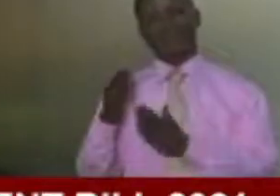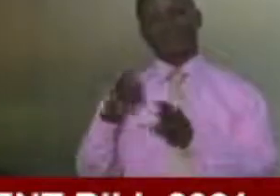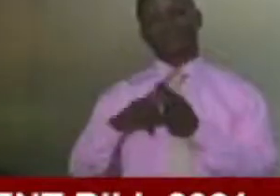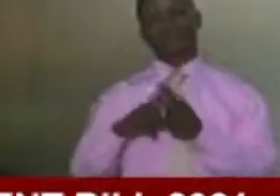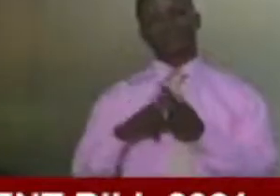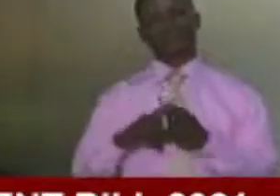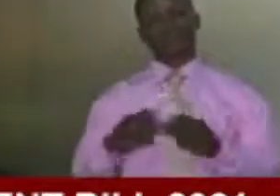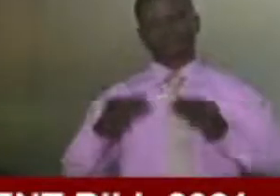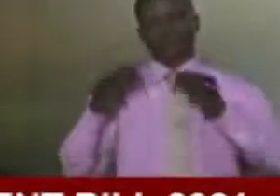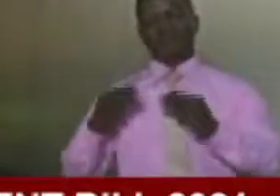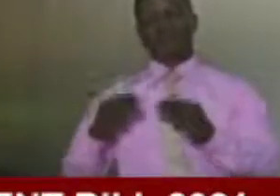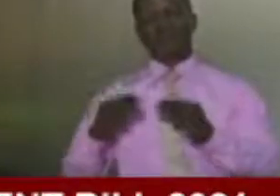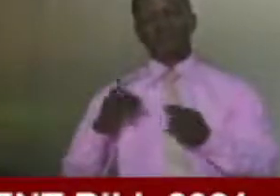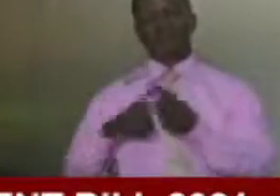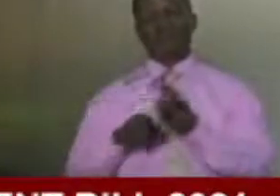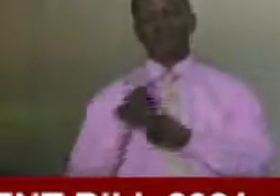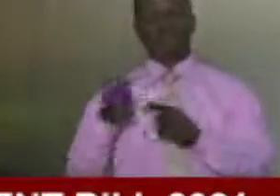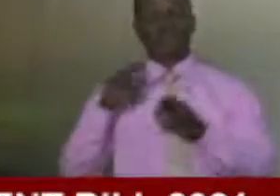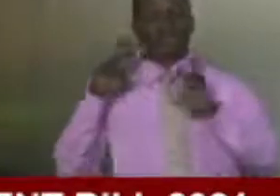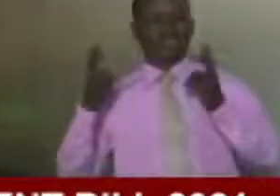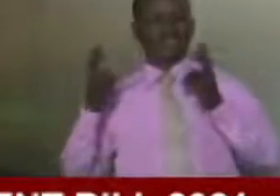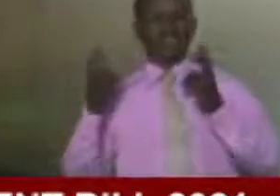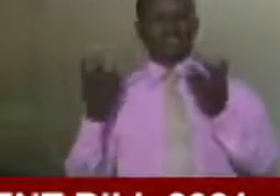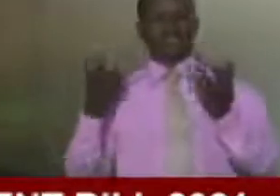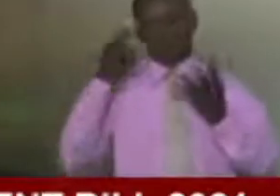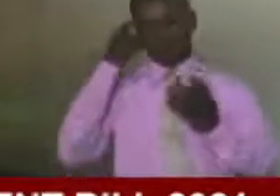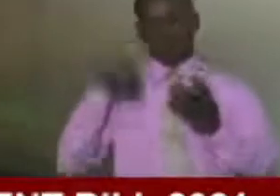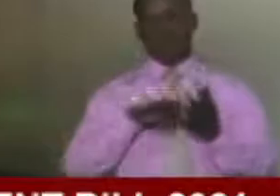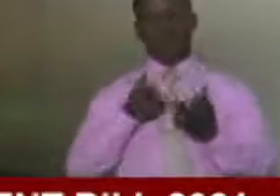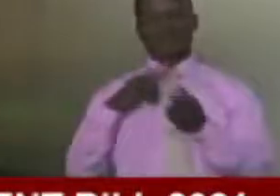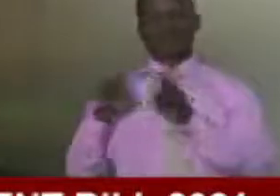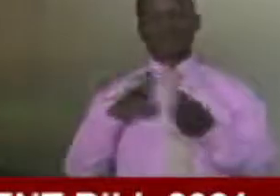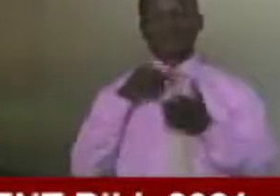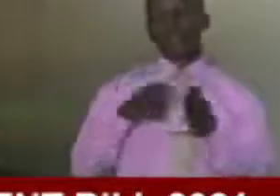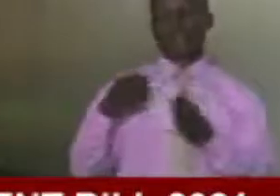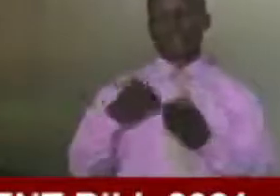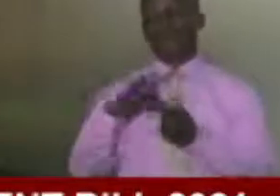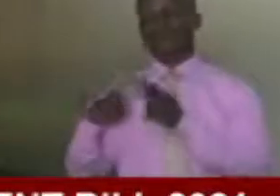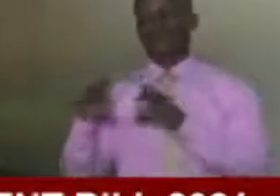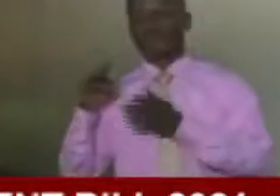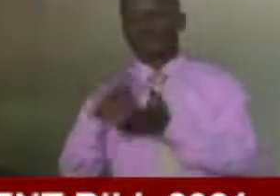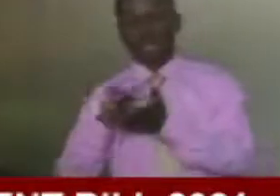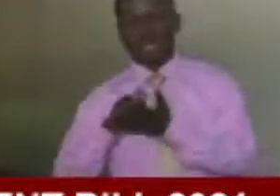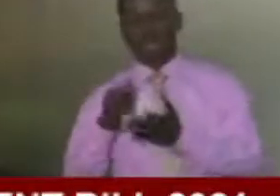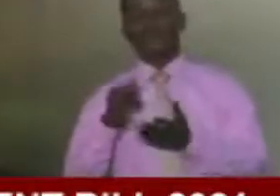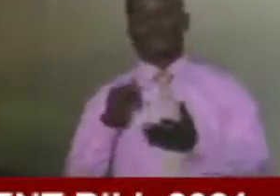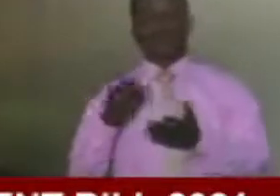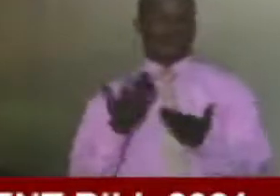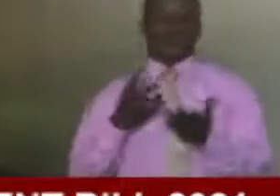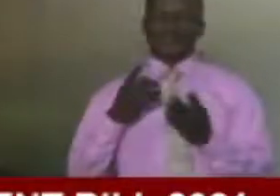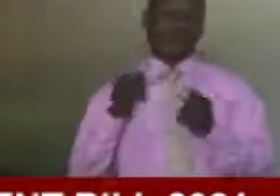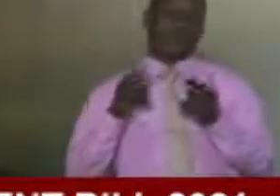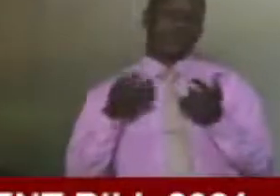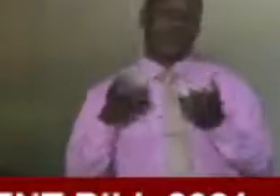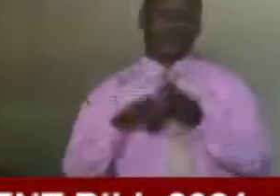another problem where the National Assembly will say, oh, because we have to do this, we have to do that, you know, we are highlighting the things, so we must be careful not to